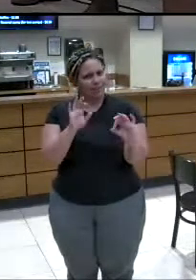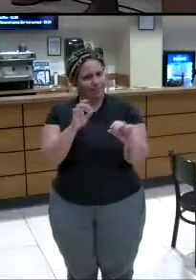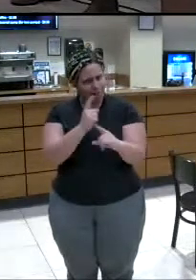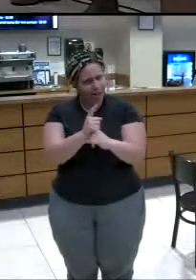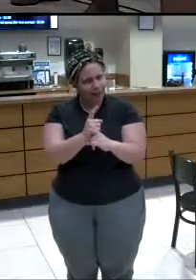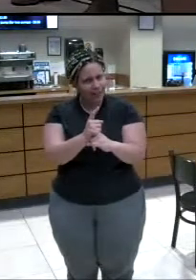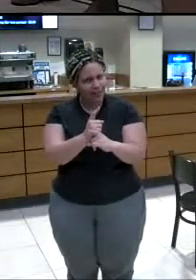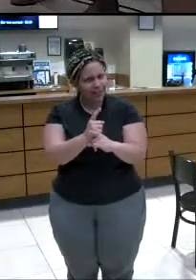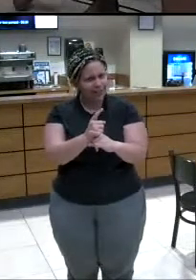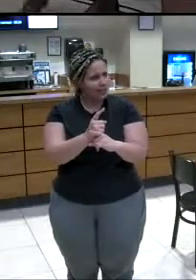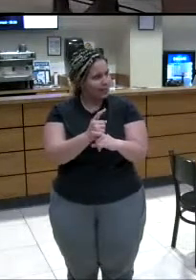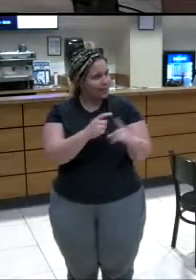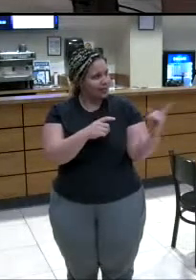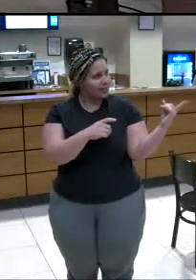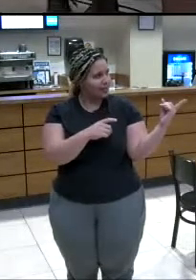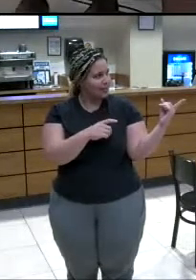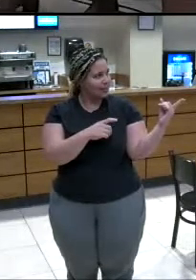think?